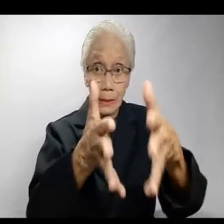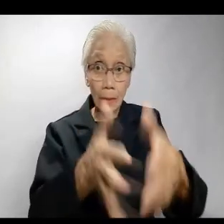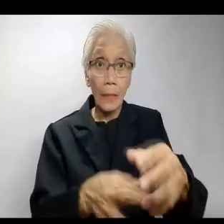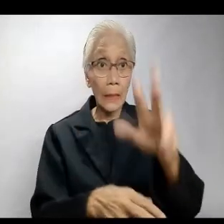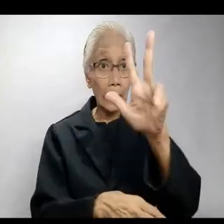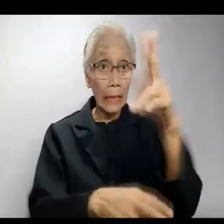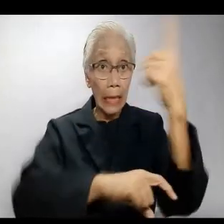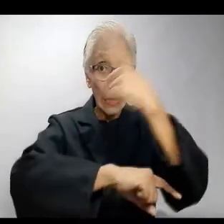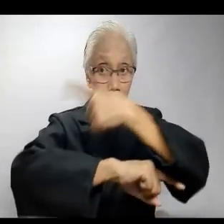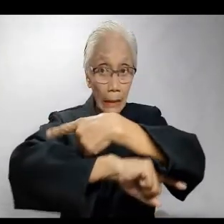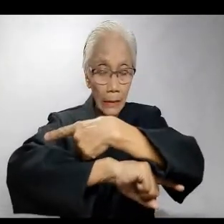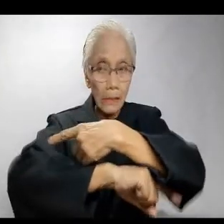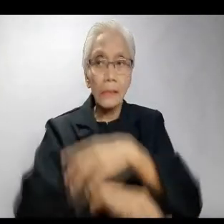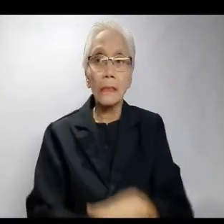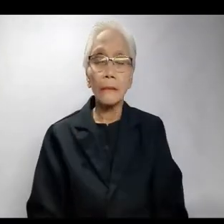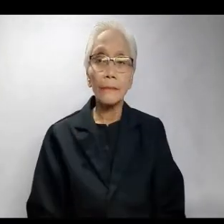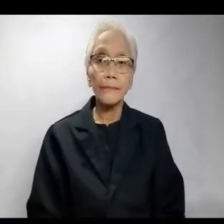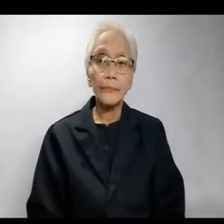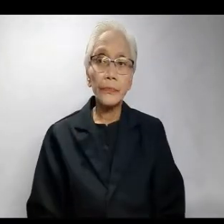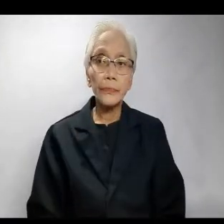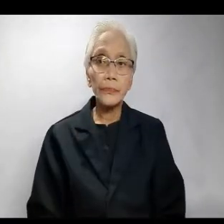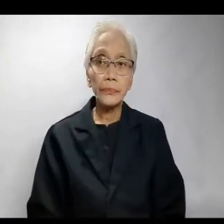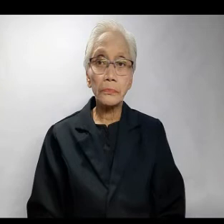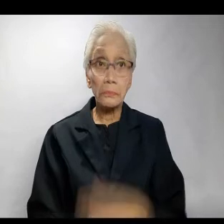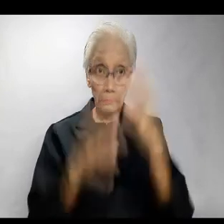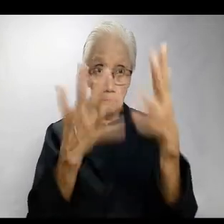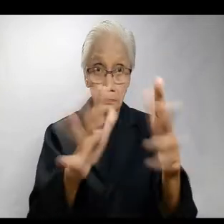They are left undisturbed for 3 days.